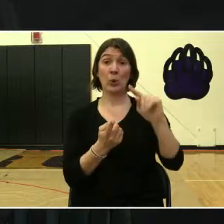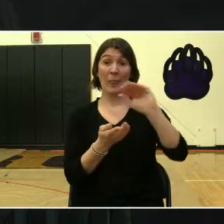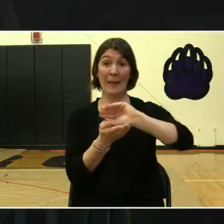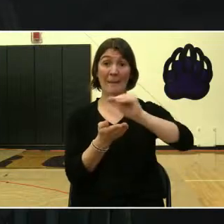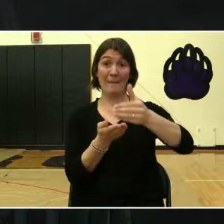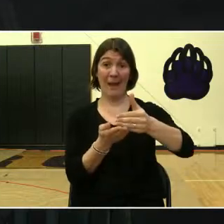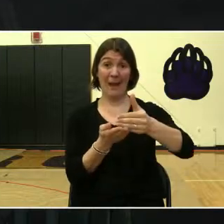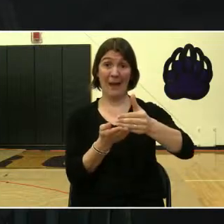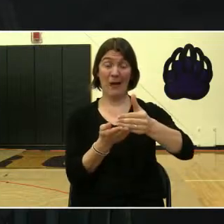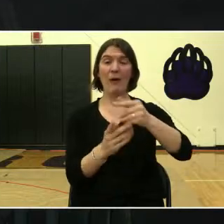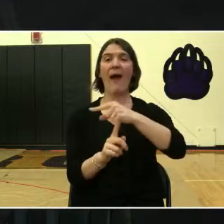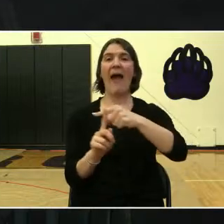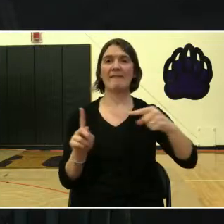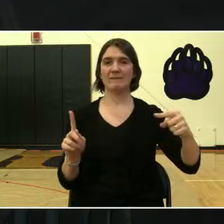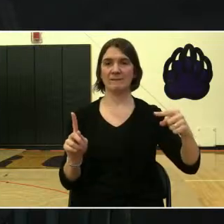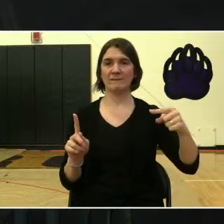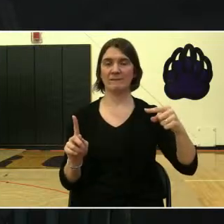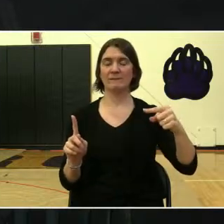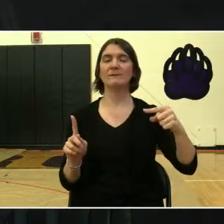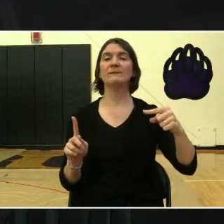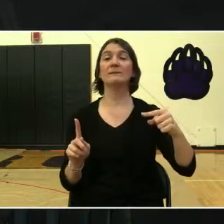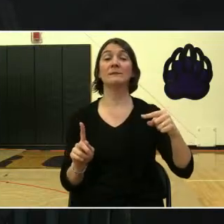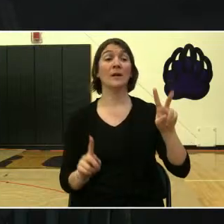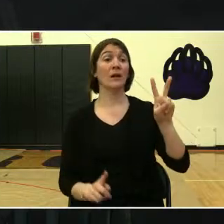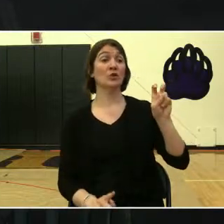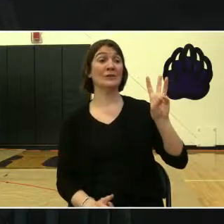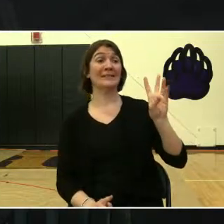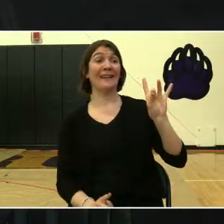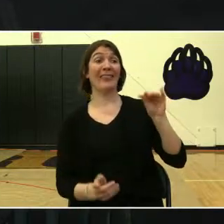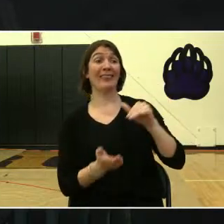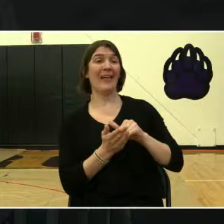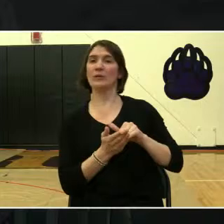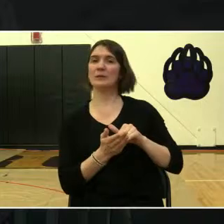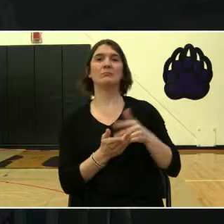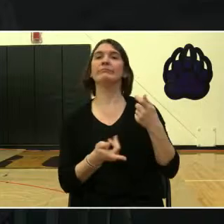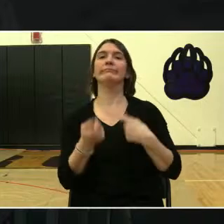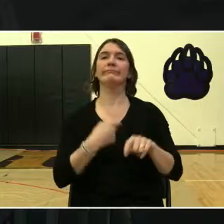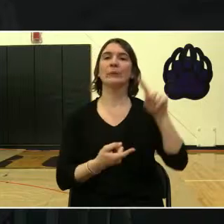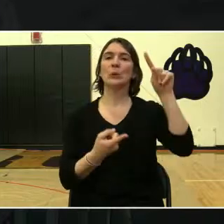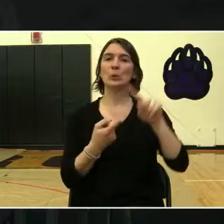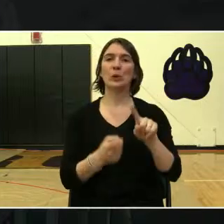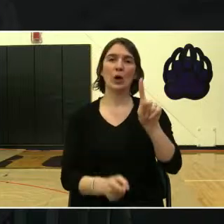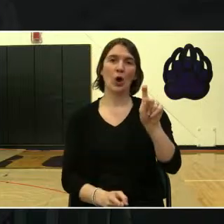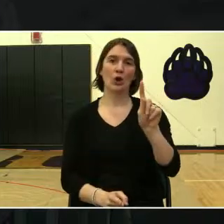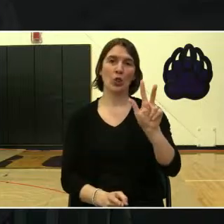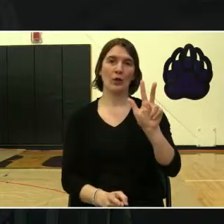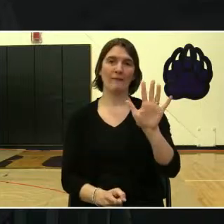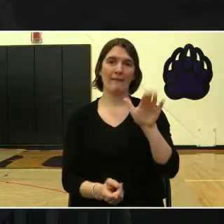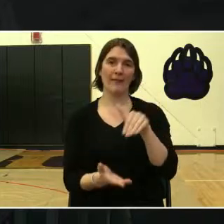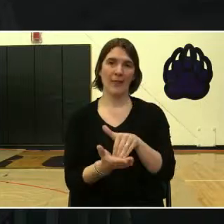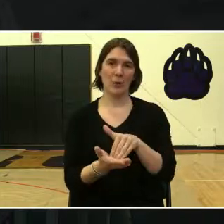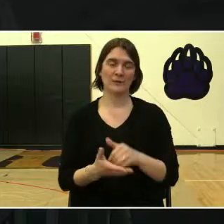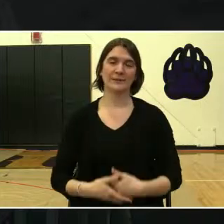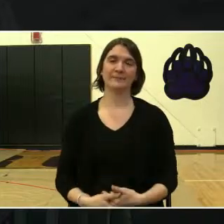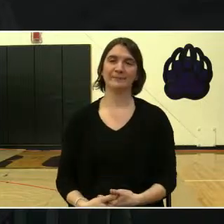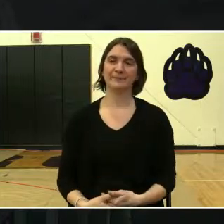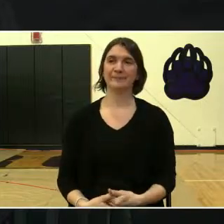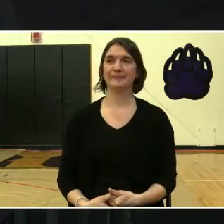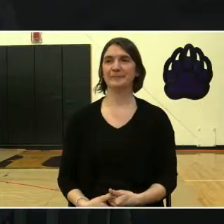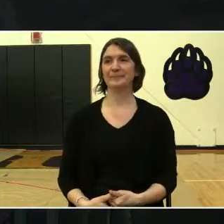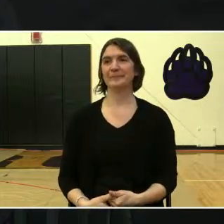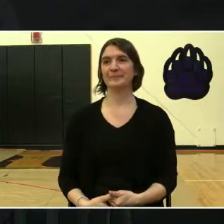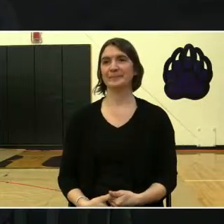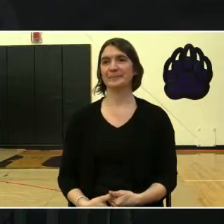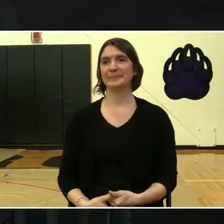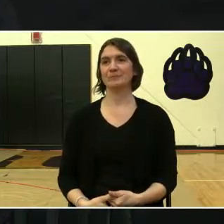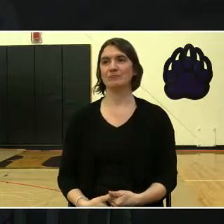the amount of money allocated for Street Paving and capital Road improvements uh from 268 to